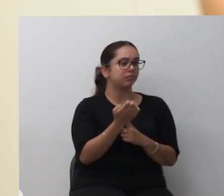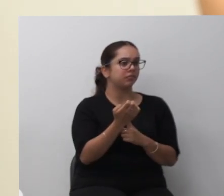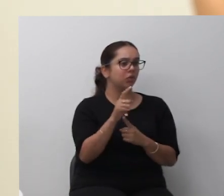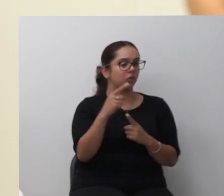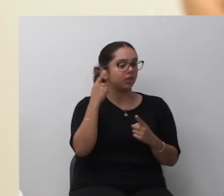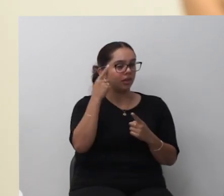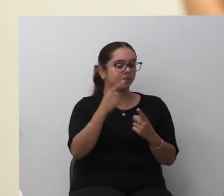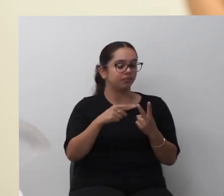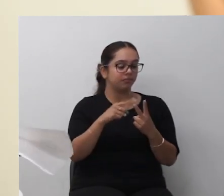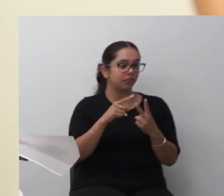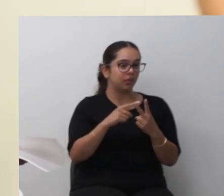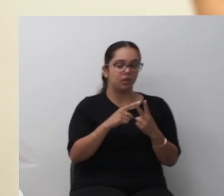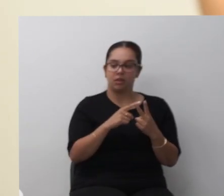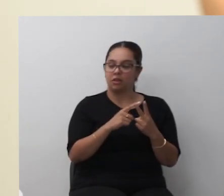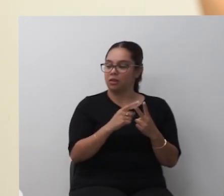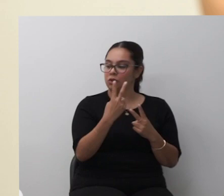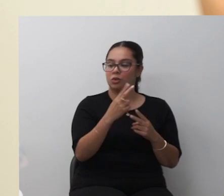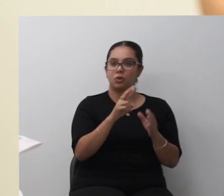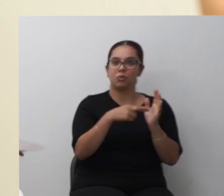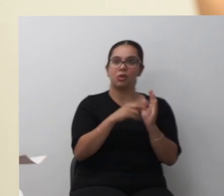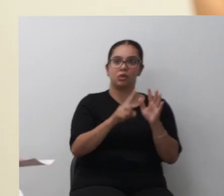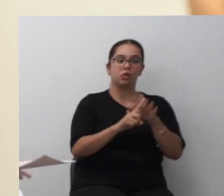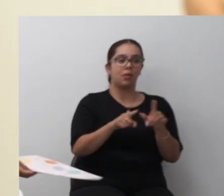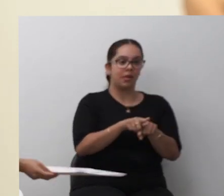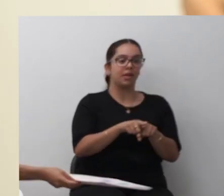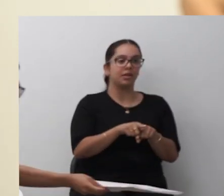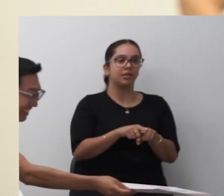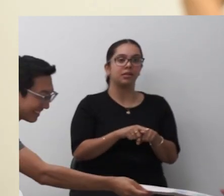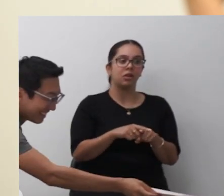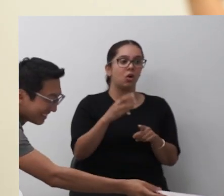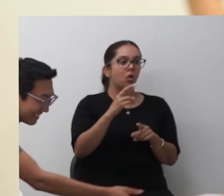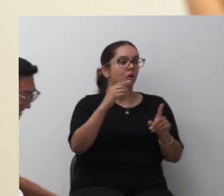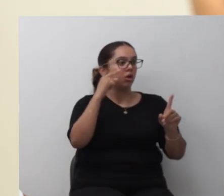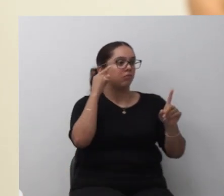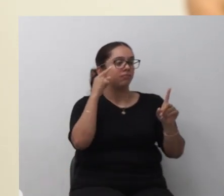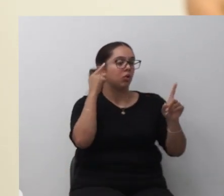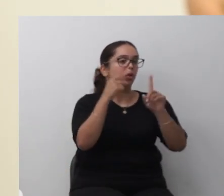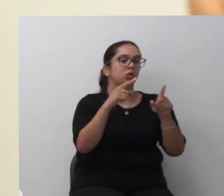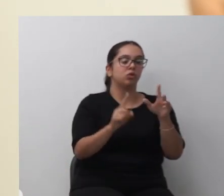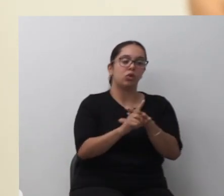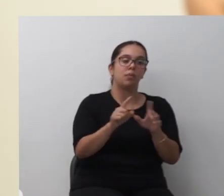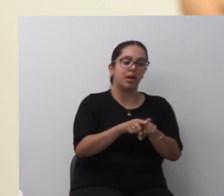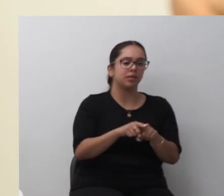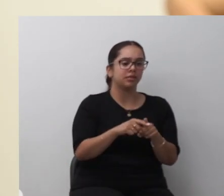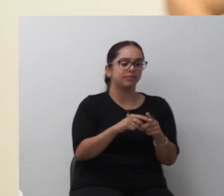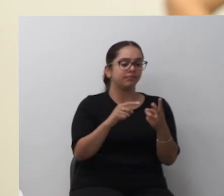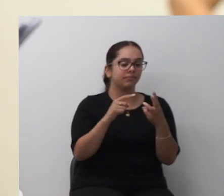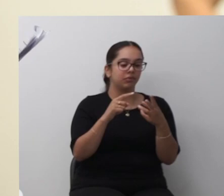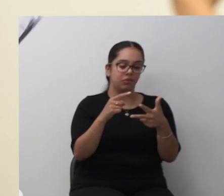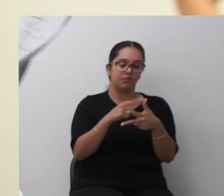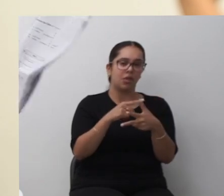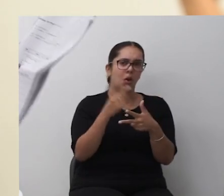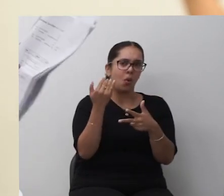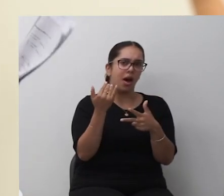thinking of? 2, what are the 2 roles that you show up as or aspire to show up as? And why? What are some examples,